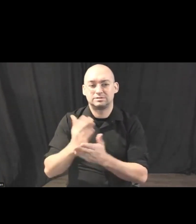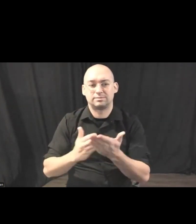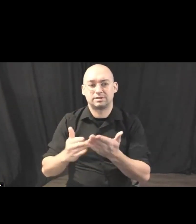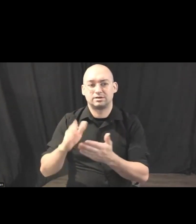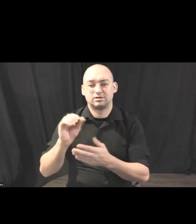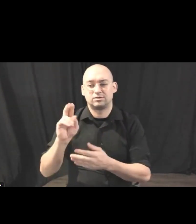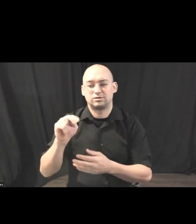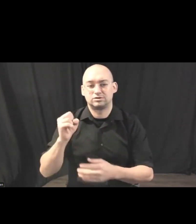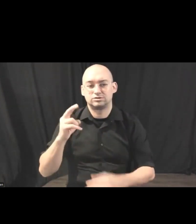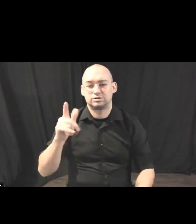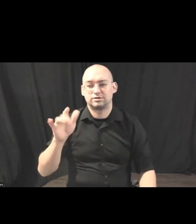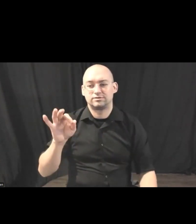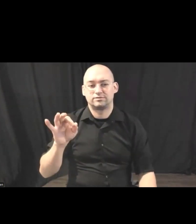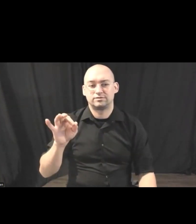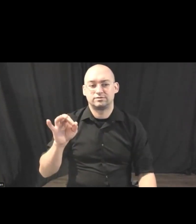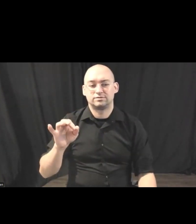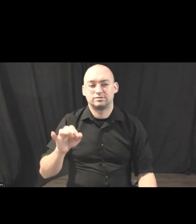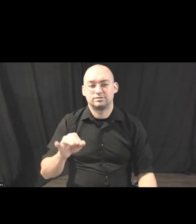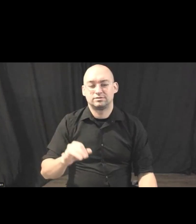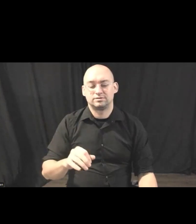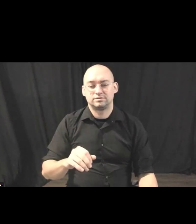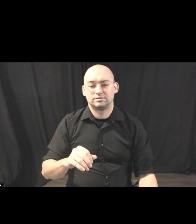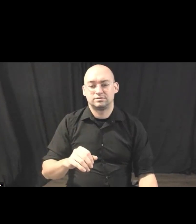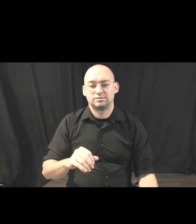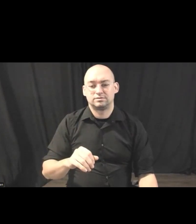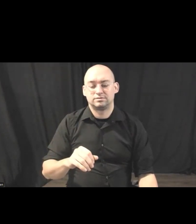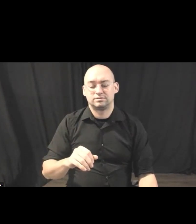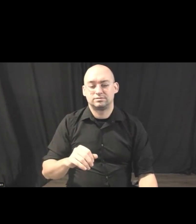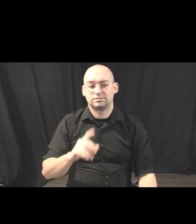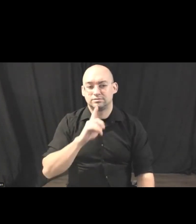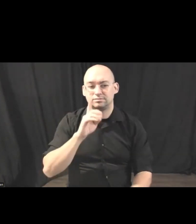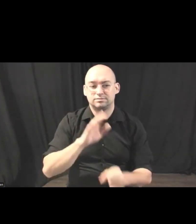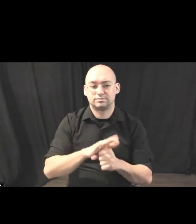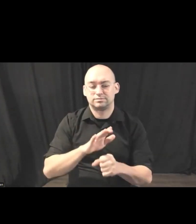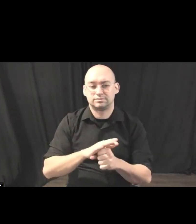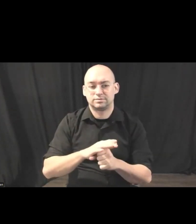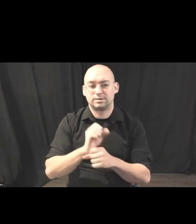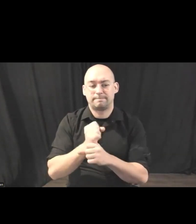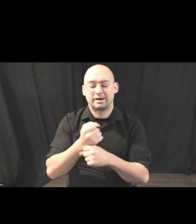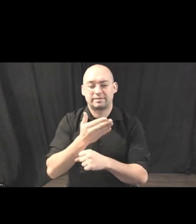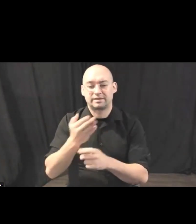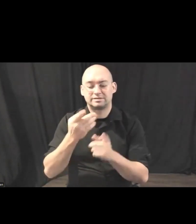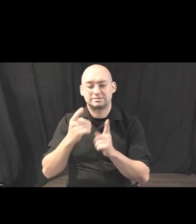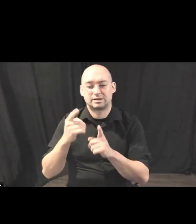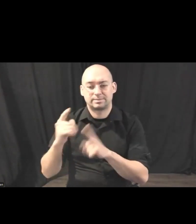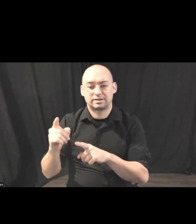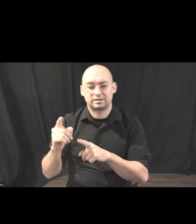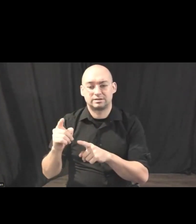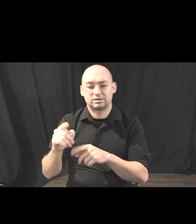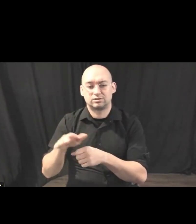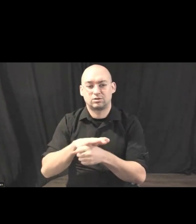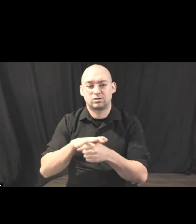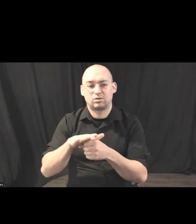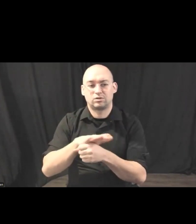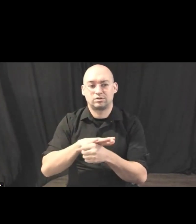dust, that we continue to work on it and are really dedicated to making things happen from the local to the